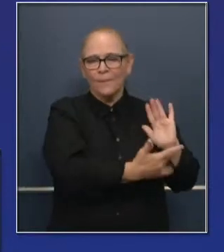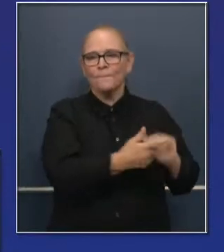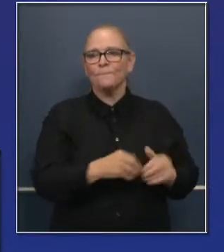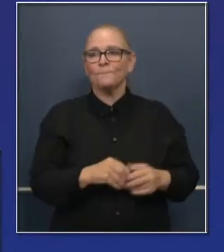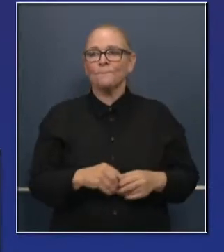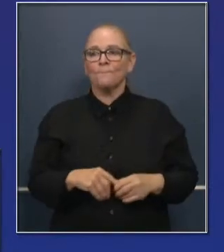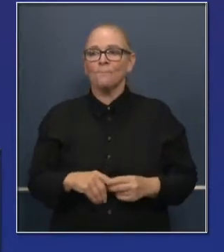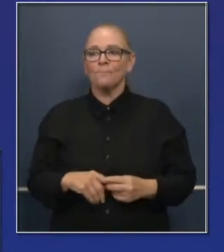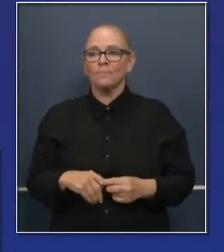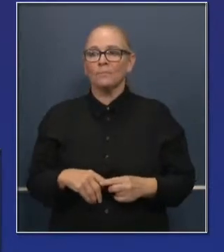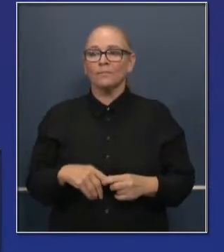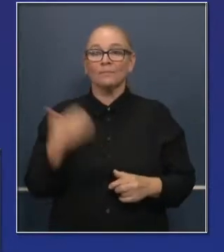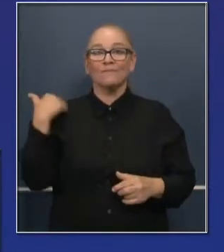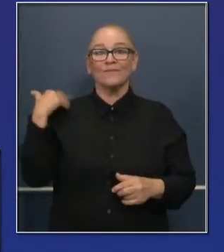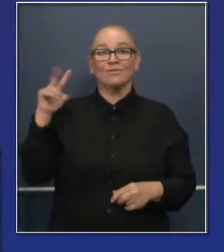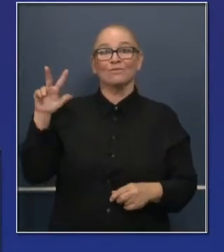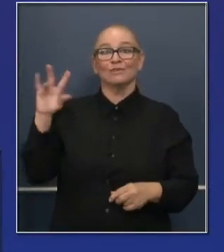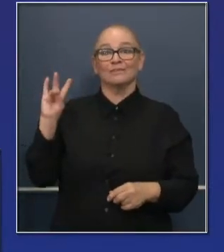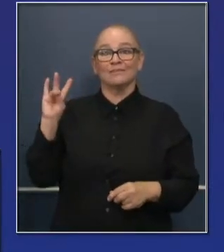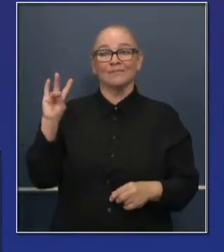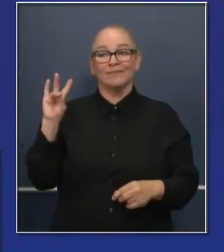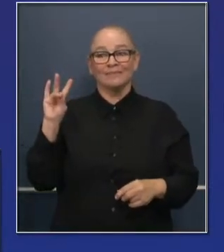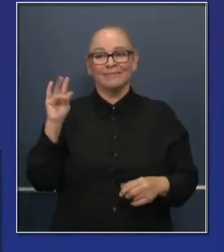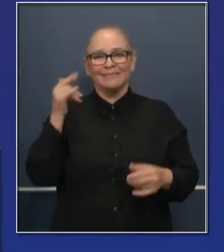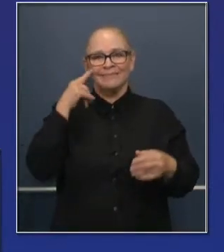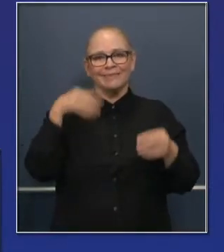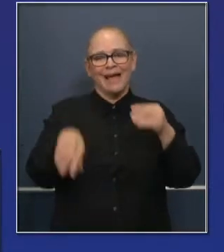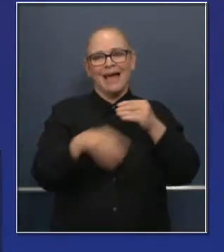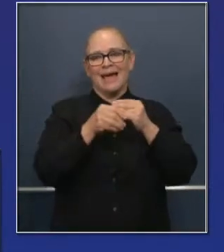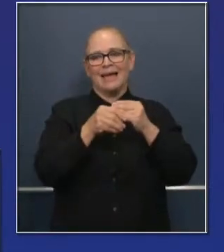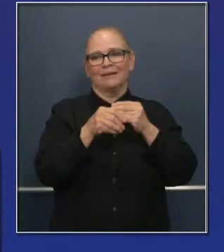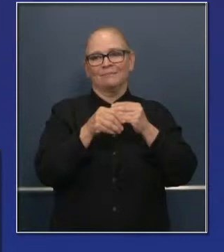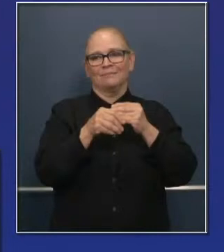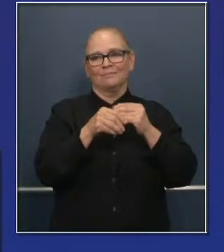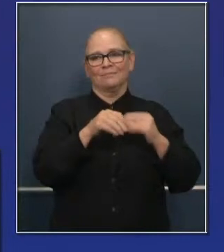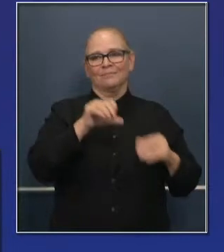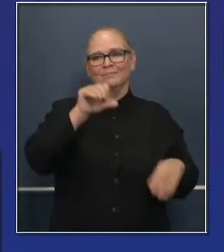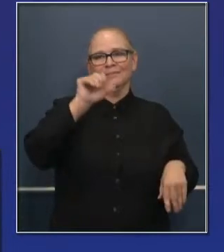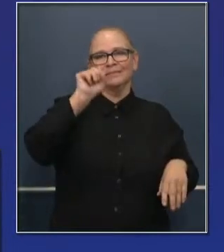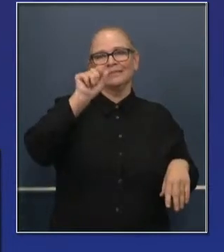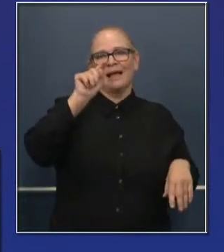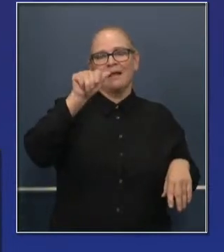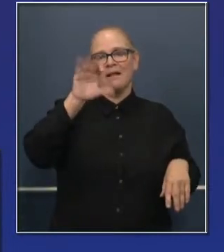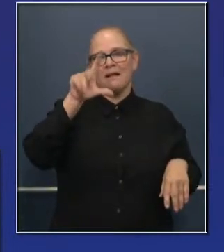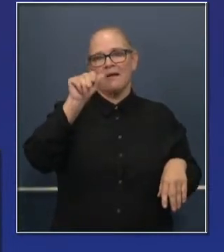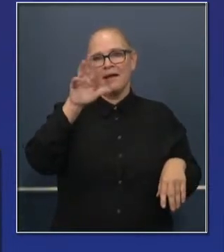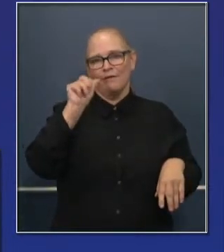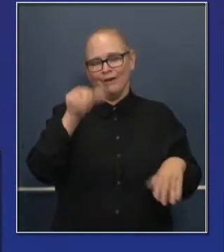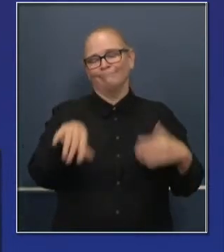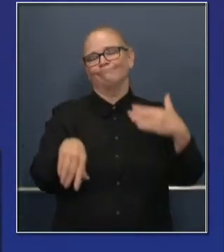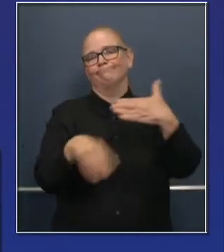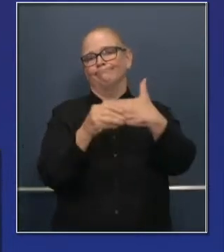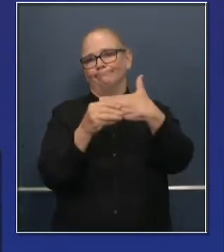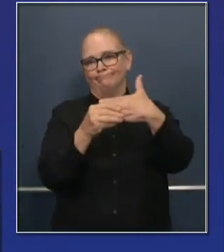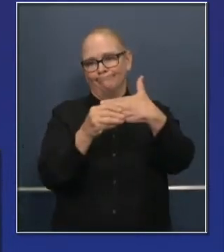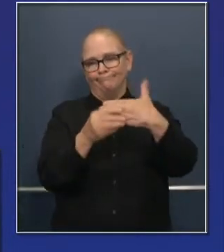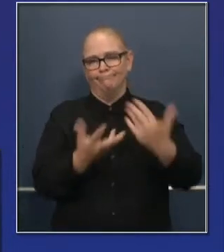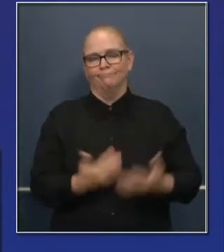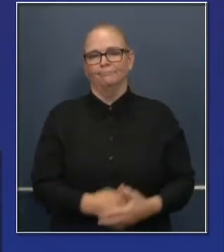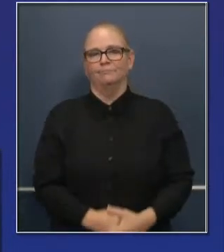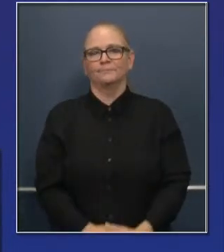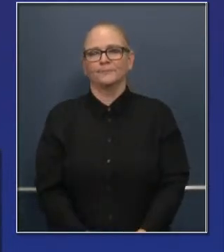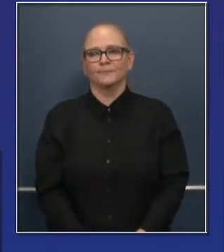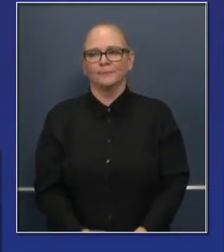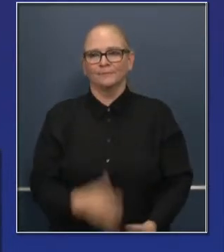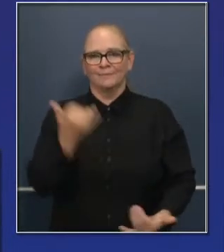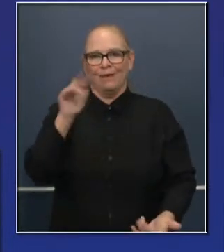announced that Santa Clara County was added to our list when we were in Stockton last week. Now